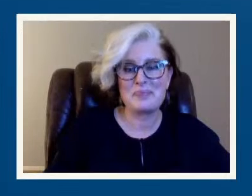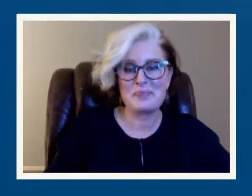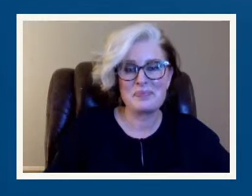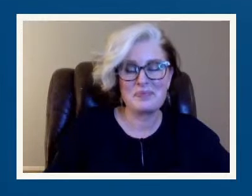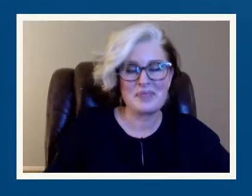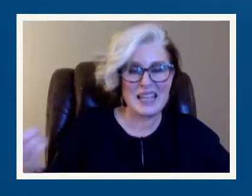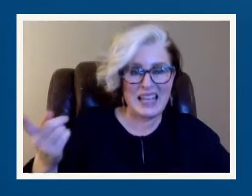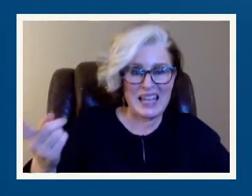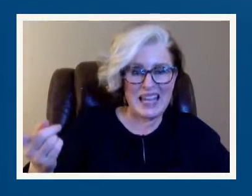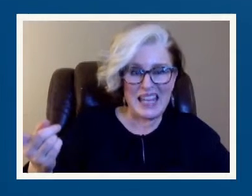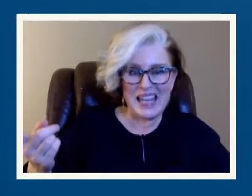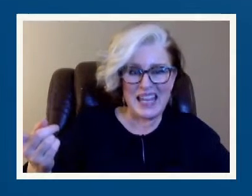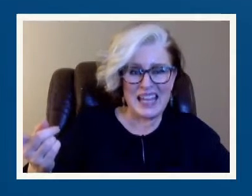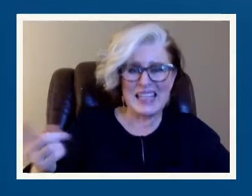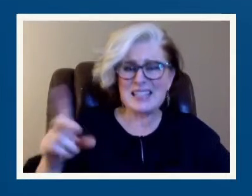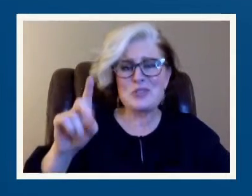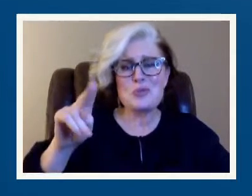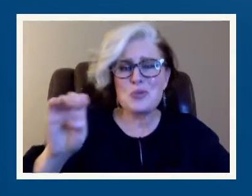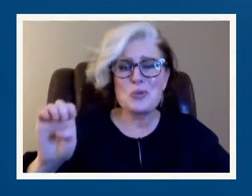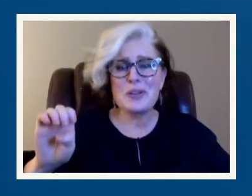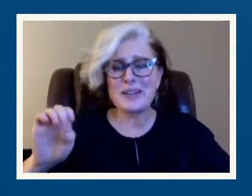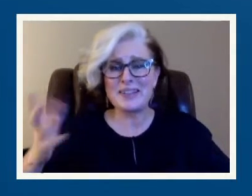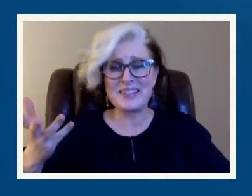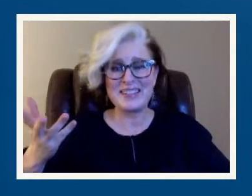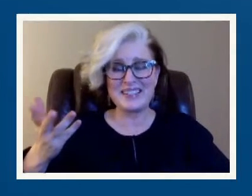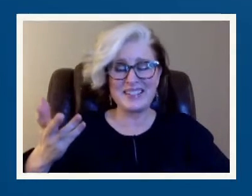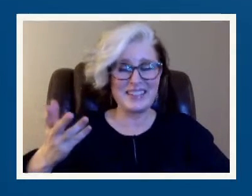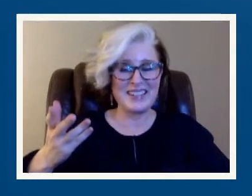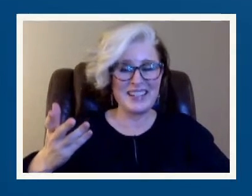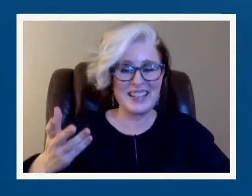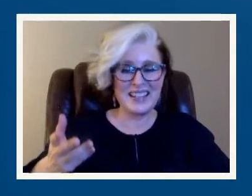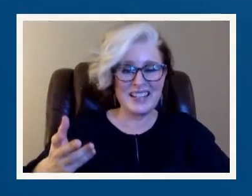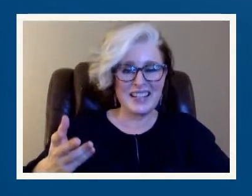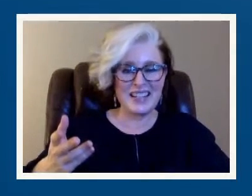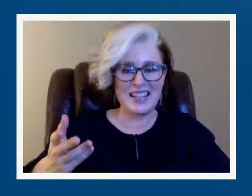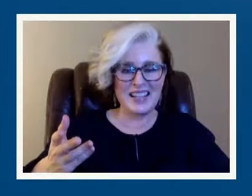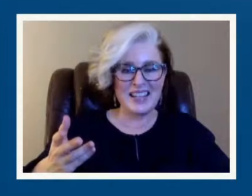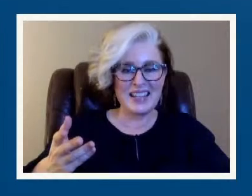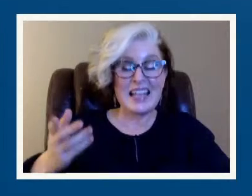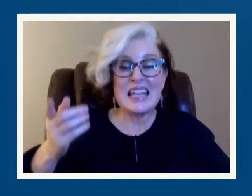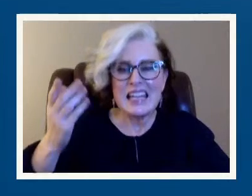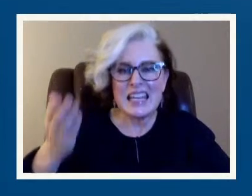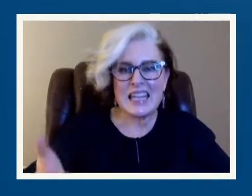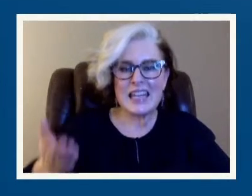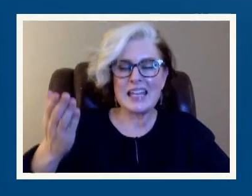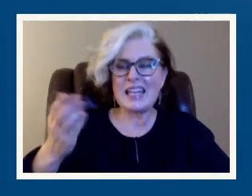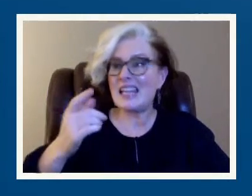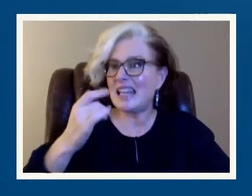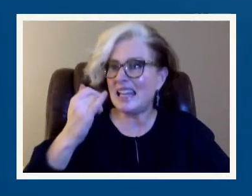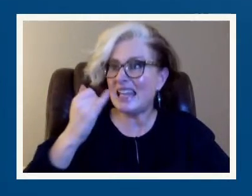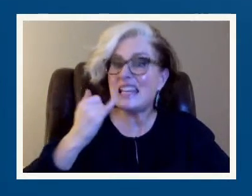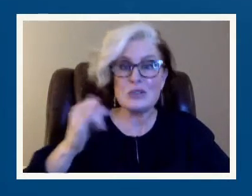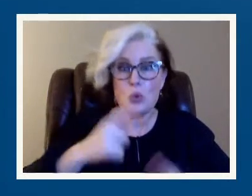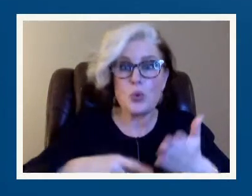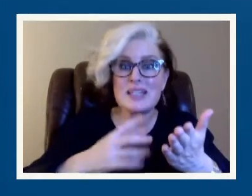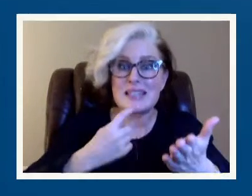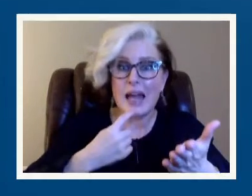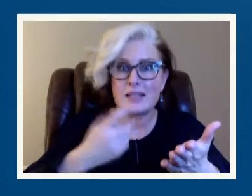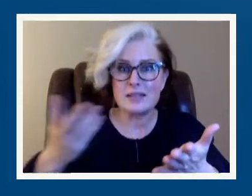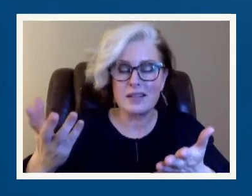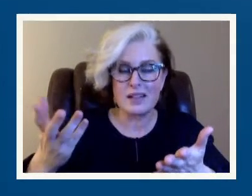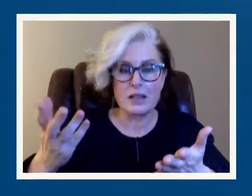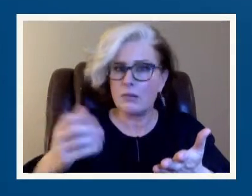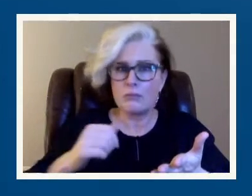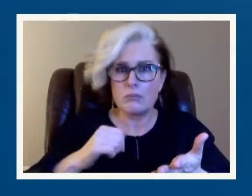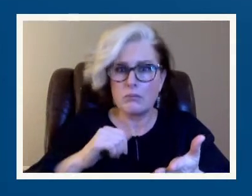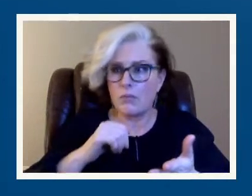He's just a dude. He's just like, he is who he says he is. He does not